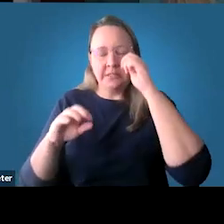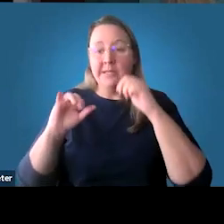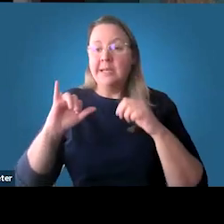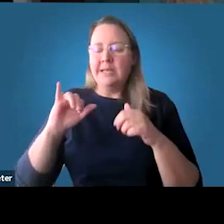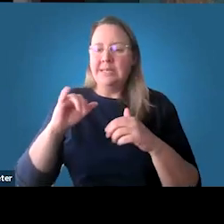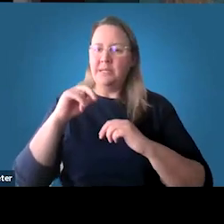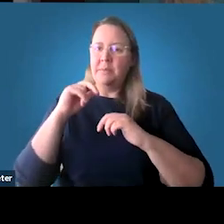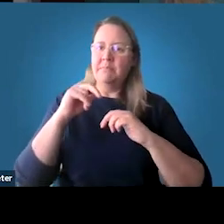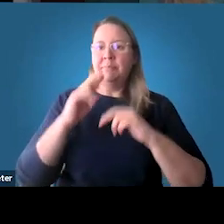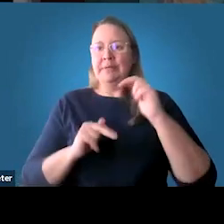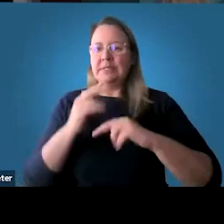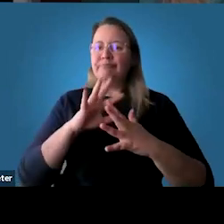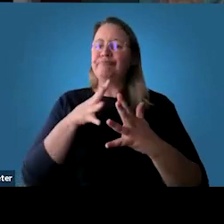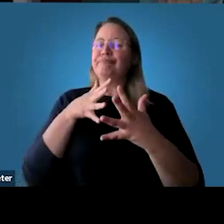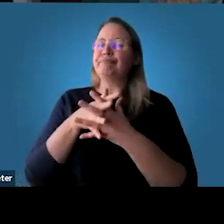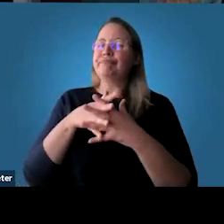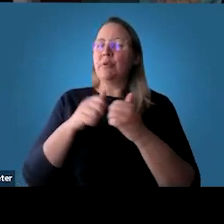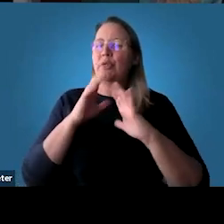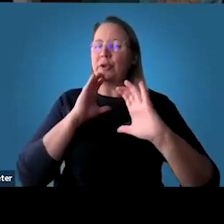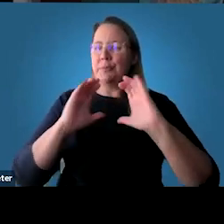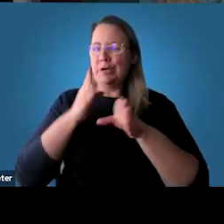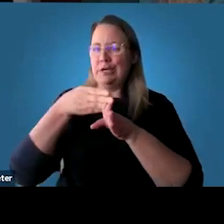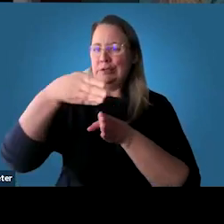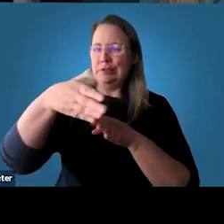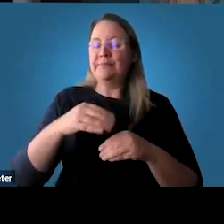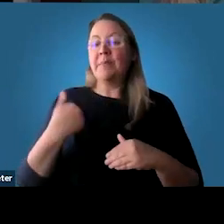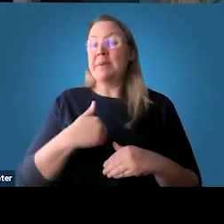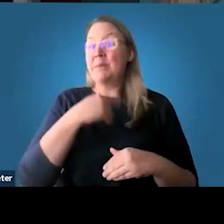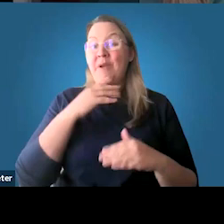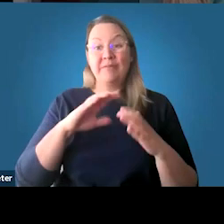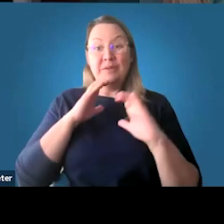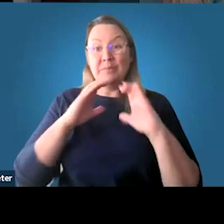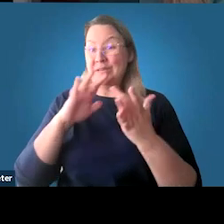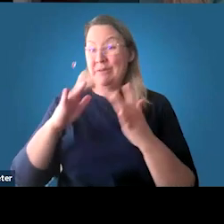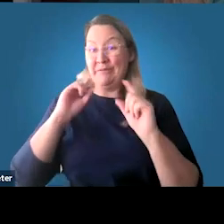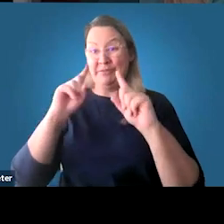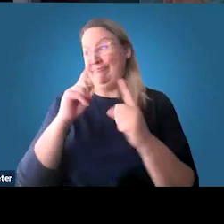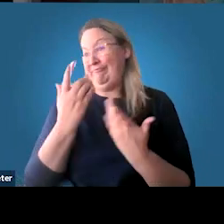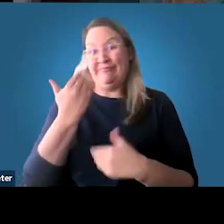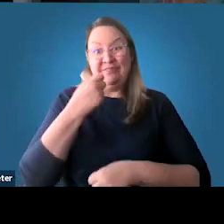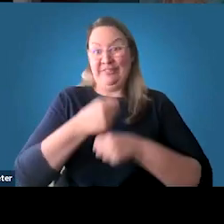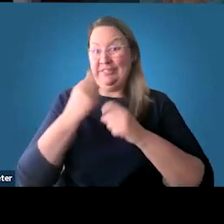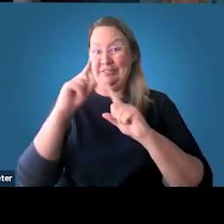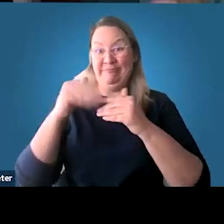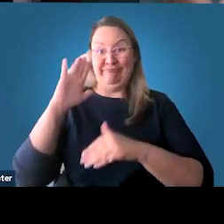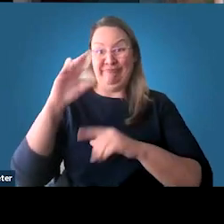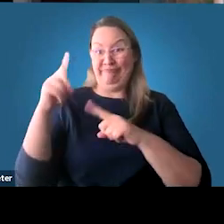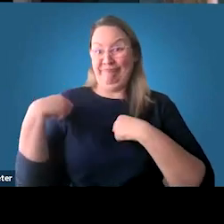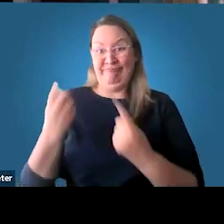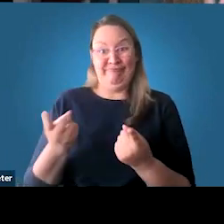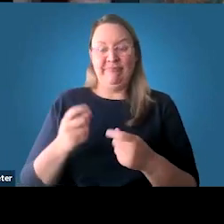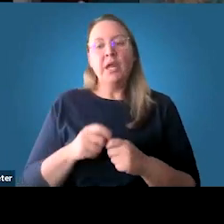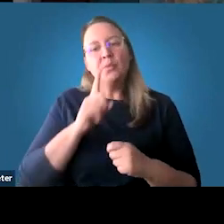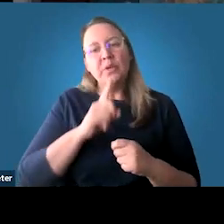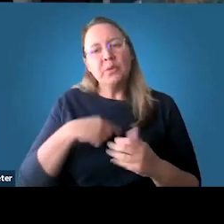anchored in communications. I've been a member of the Communications Network for more than 15 years. And one of